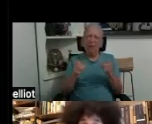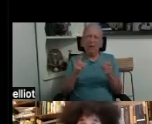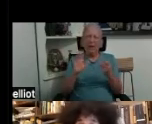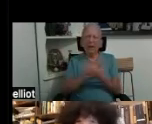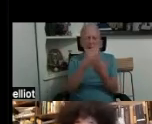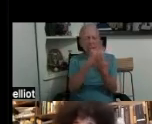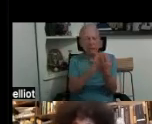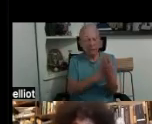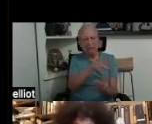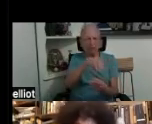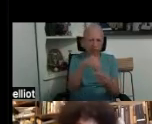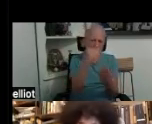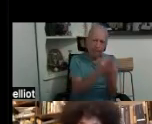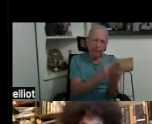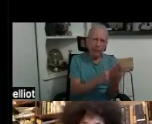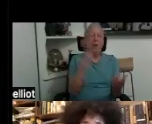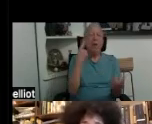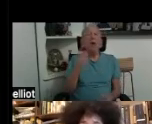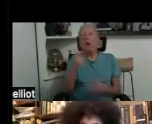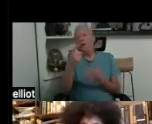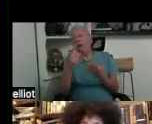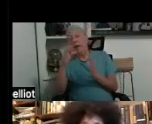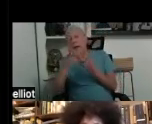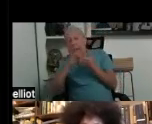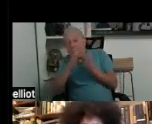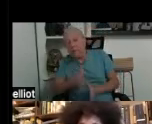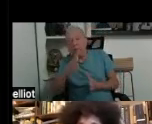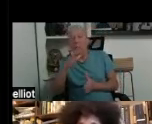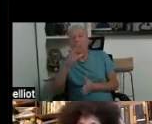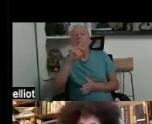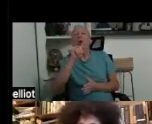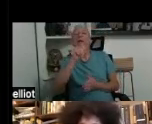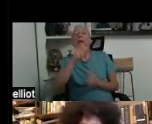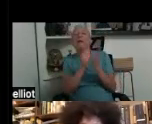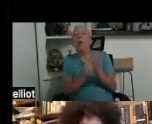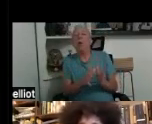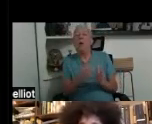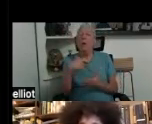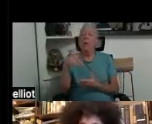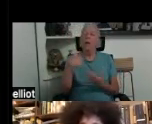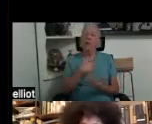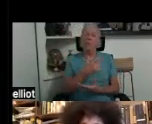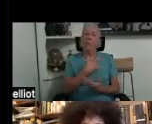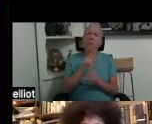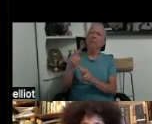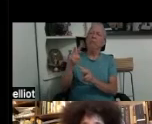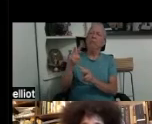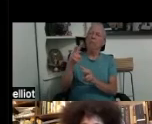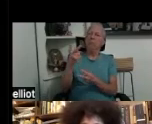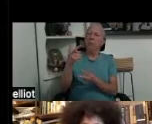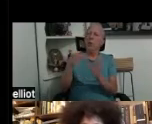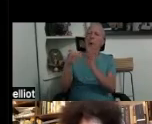For an accountant or tax lawyer, it's a tax category. To them, cooperatives are defined by tax